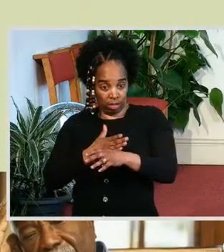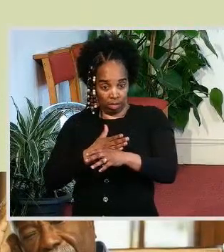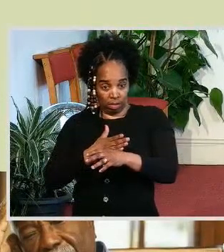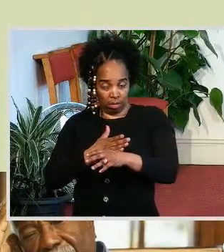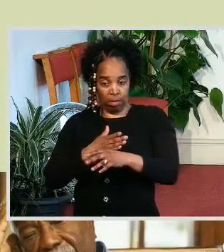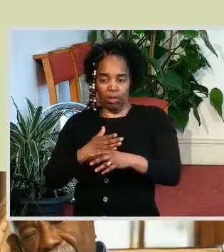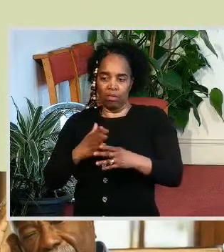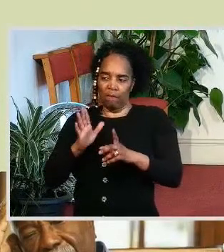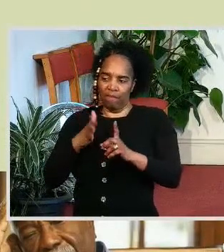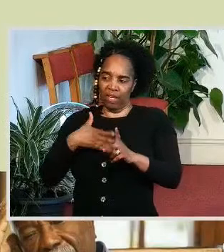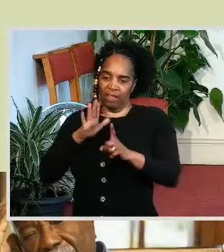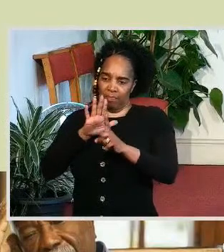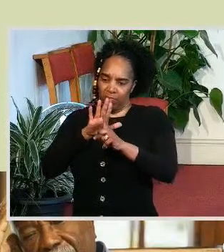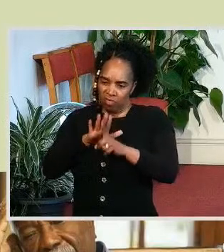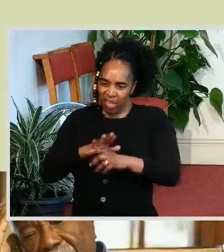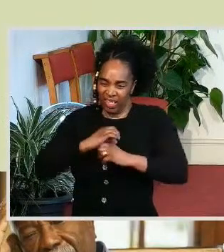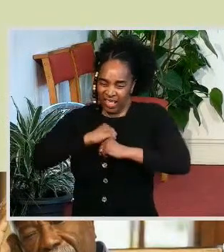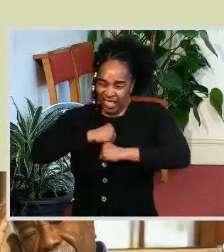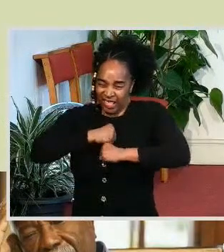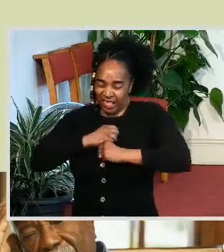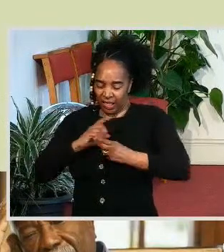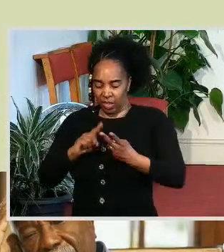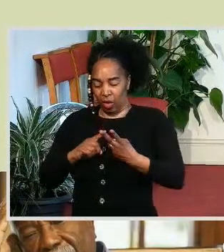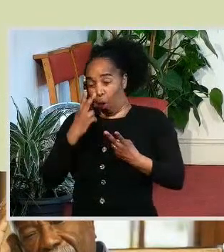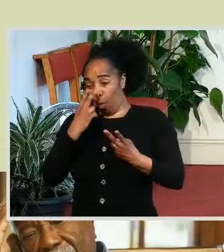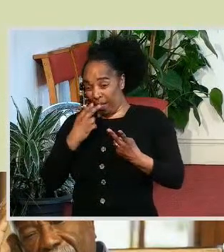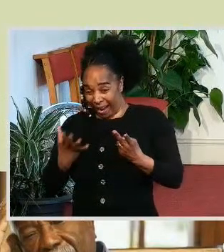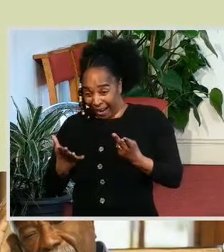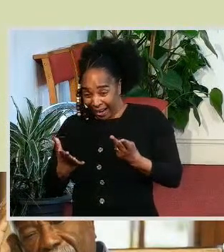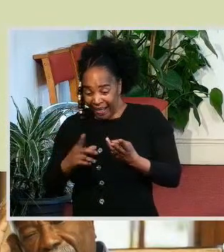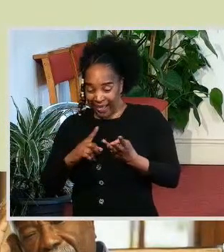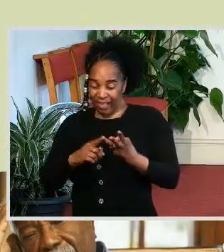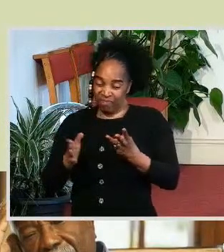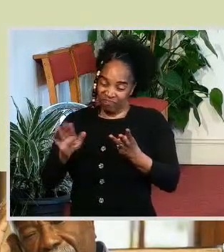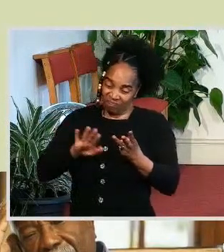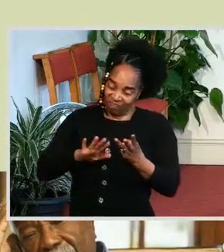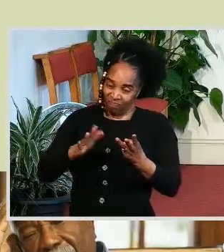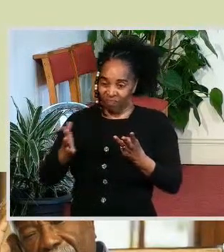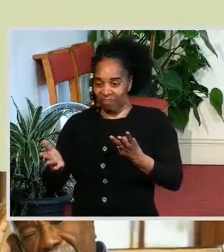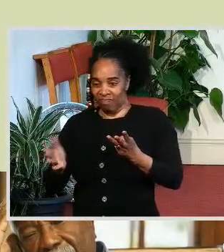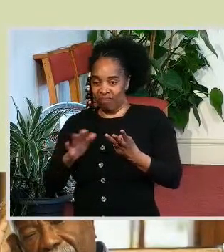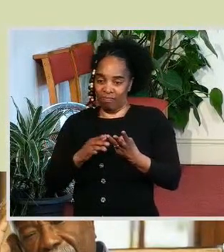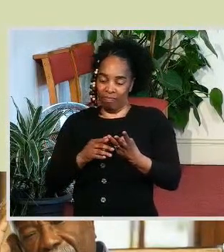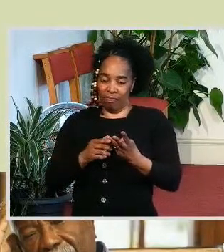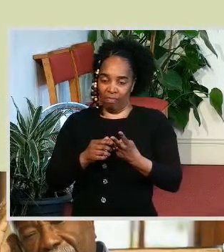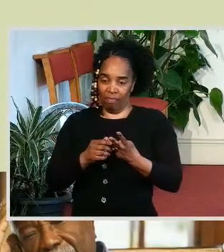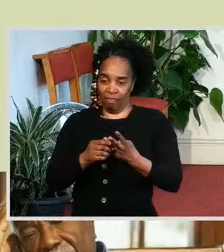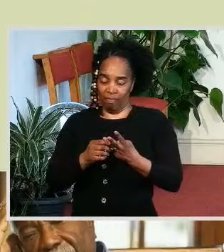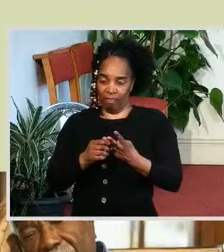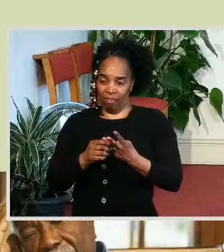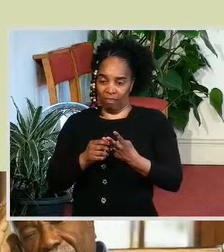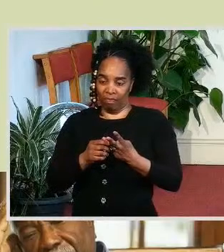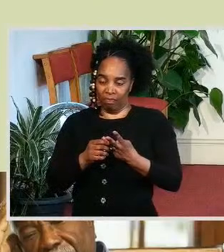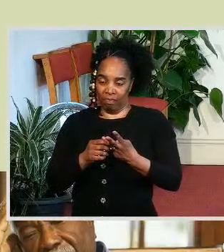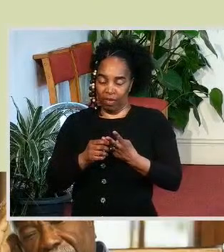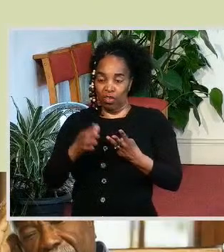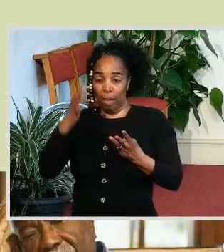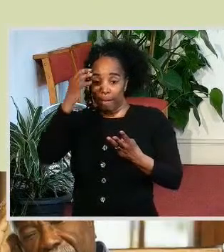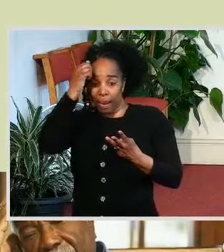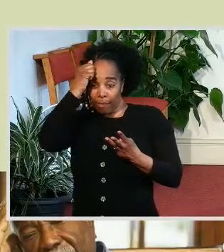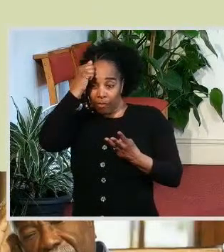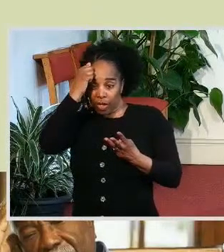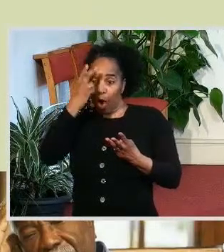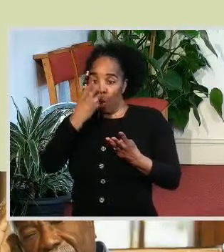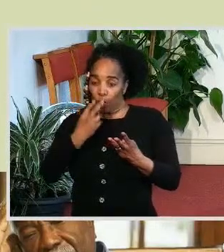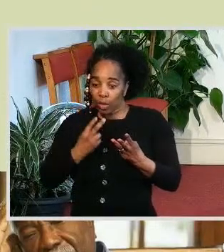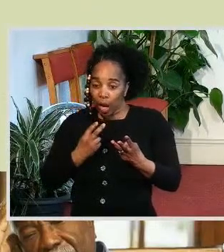you're depressed or if you're very stressed or old age in general, some people fluctuate in the way their memory works.